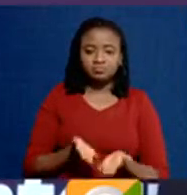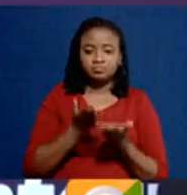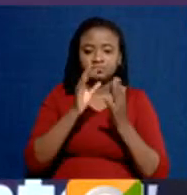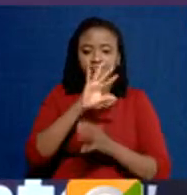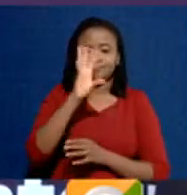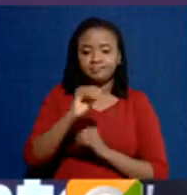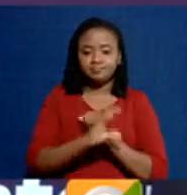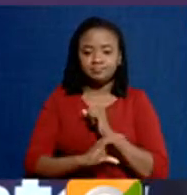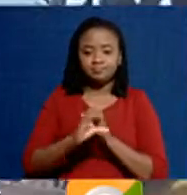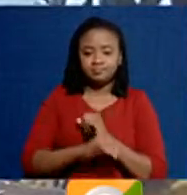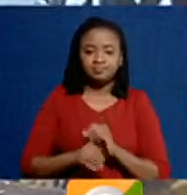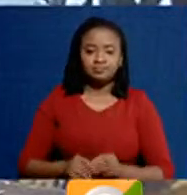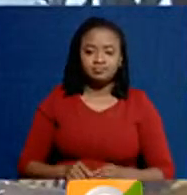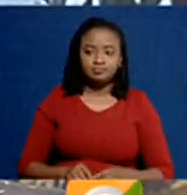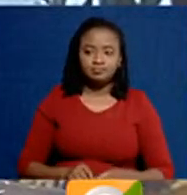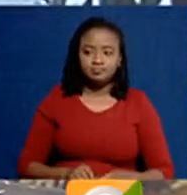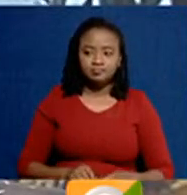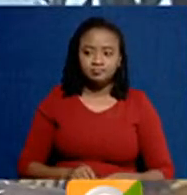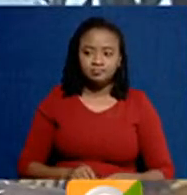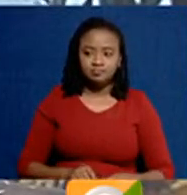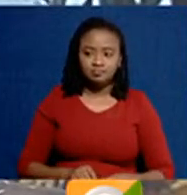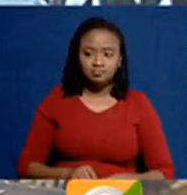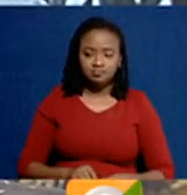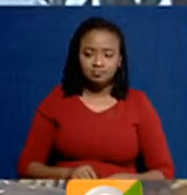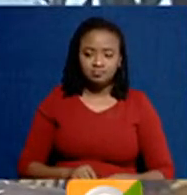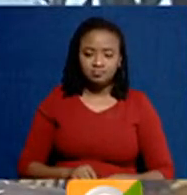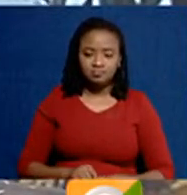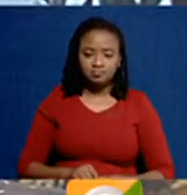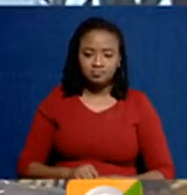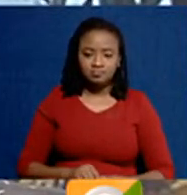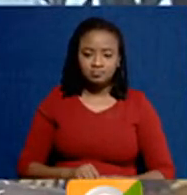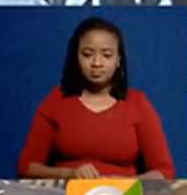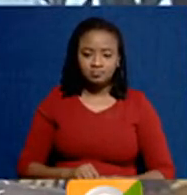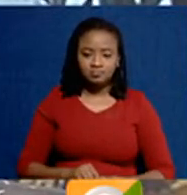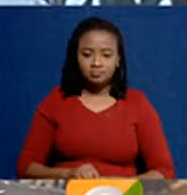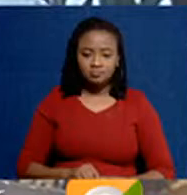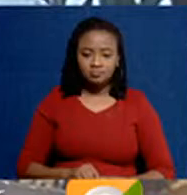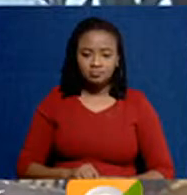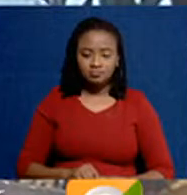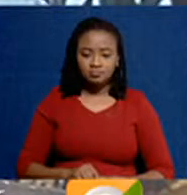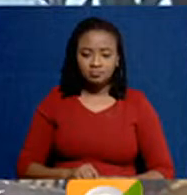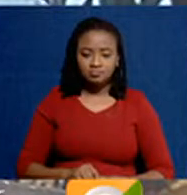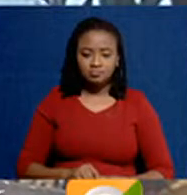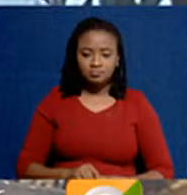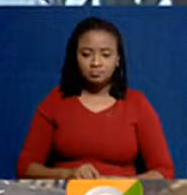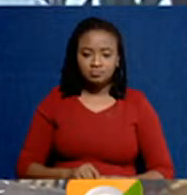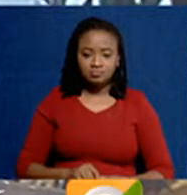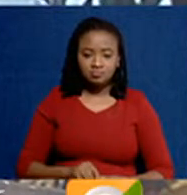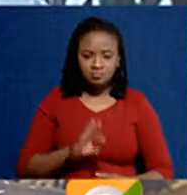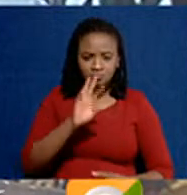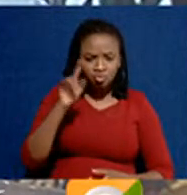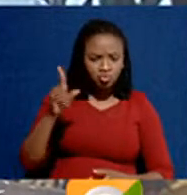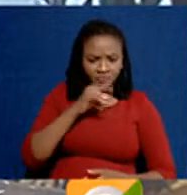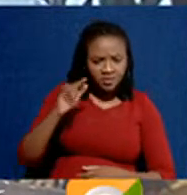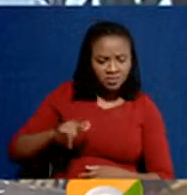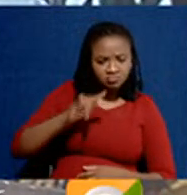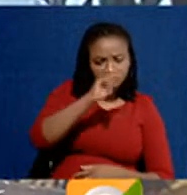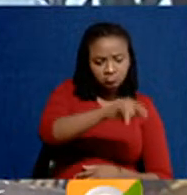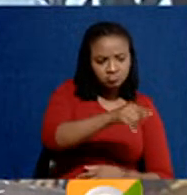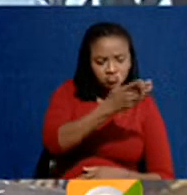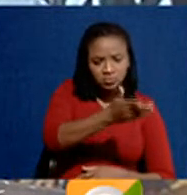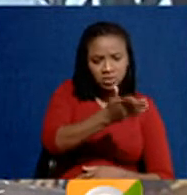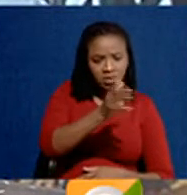countries. All right, on to our weekly feature, Smart Farm. And if you didn't attend the Nairobi International Trade Fair last